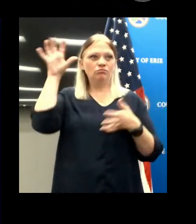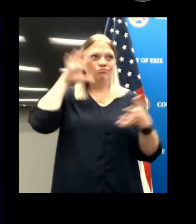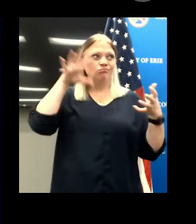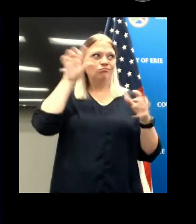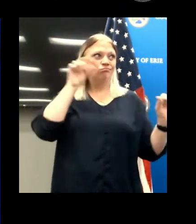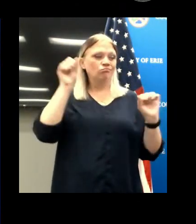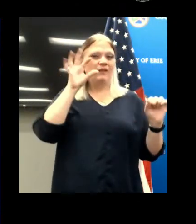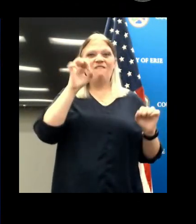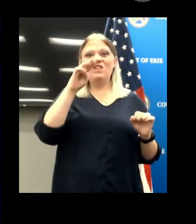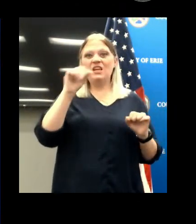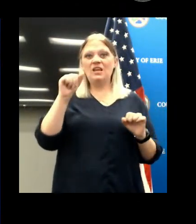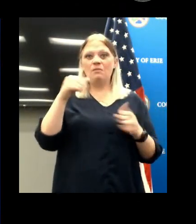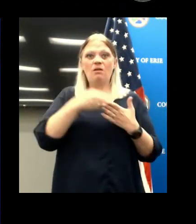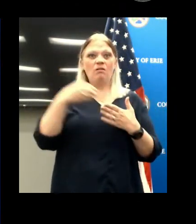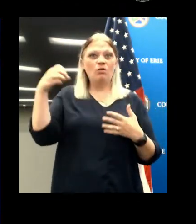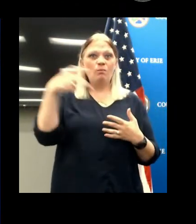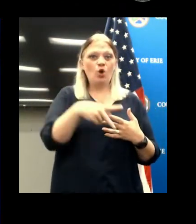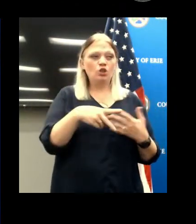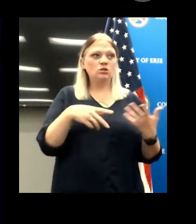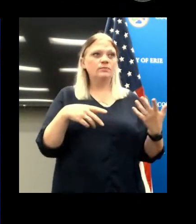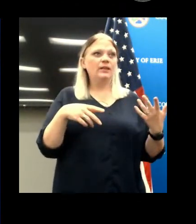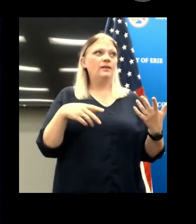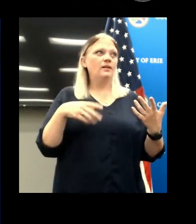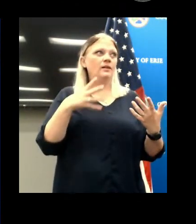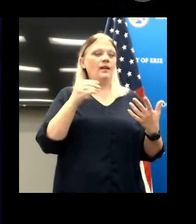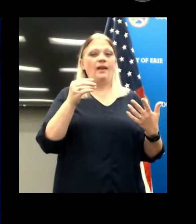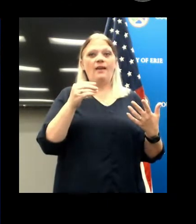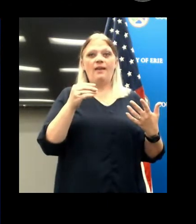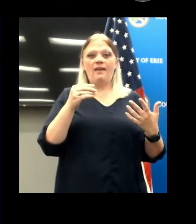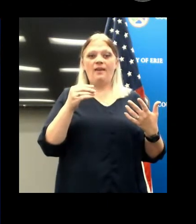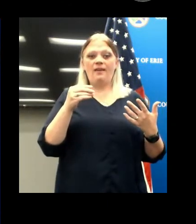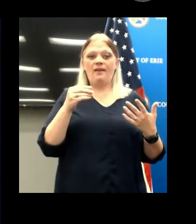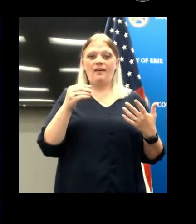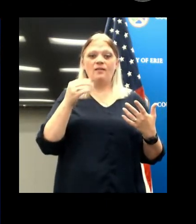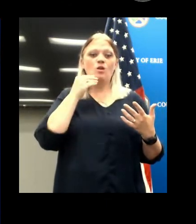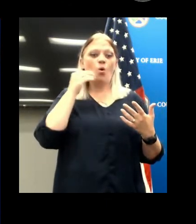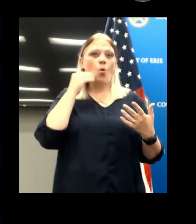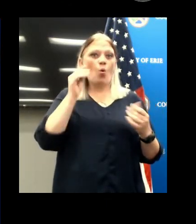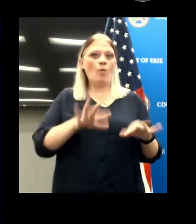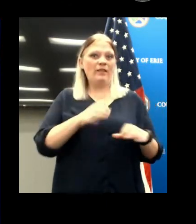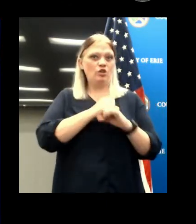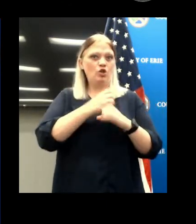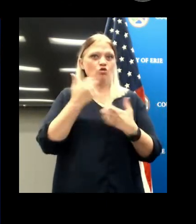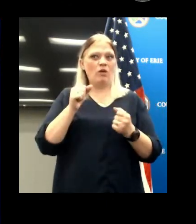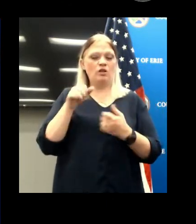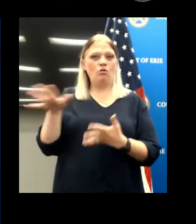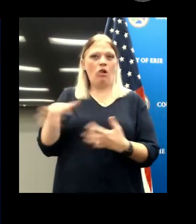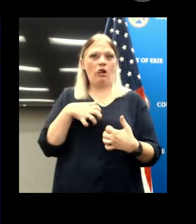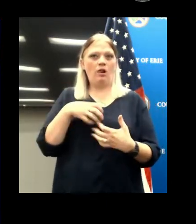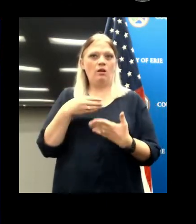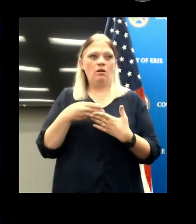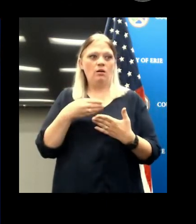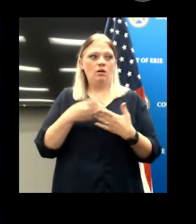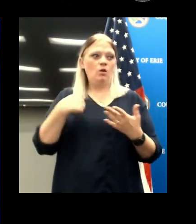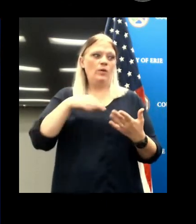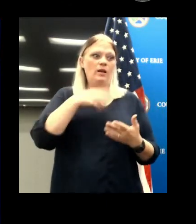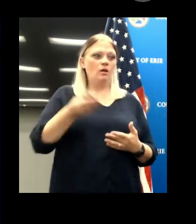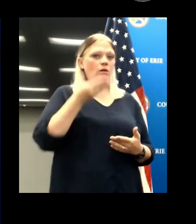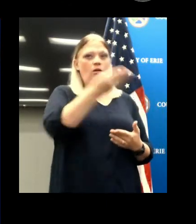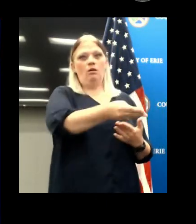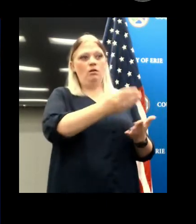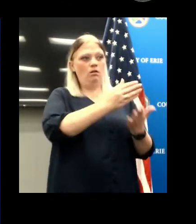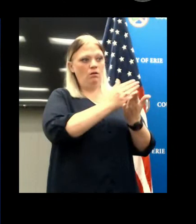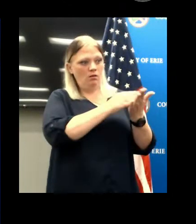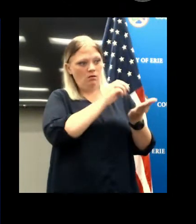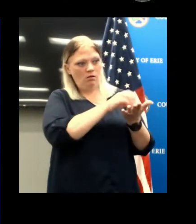FEMA reimbursement and how the Homeland Security Department tried to recapture some of the funds. and we had to provide all kinds of documents. We've always assumed